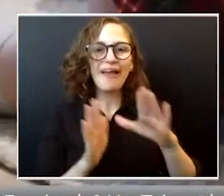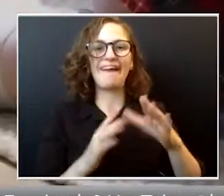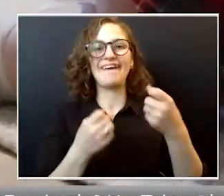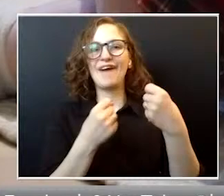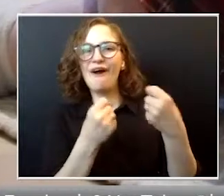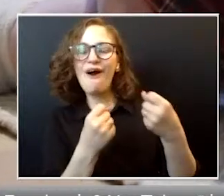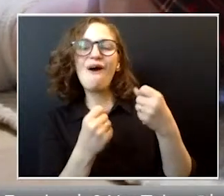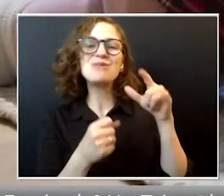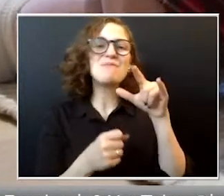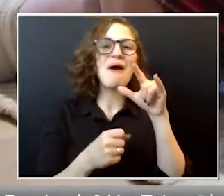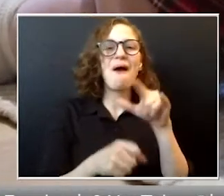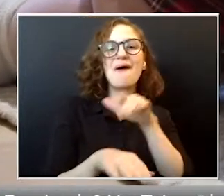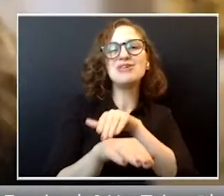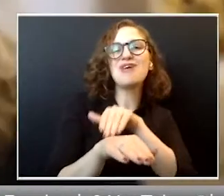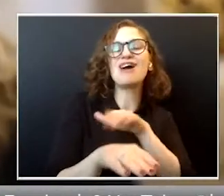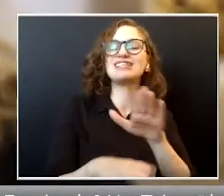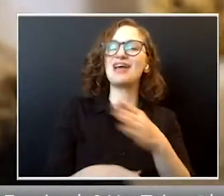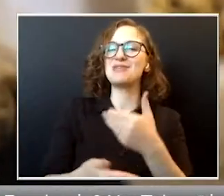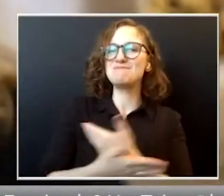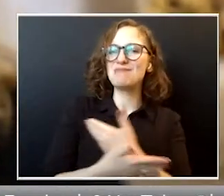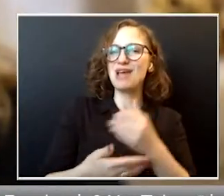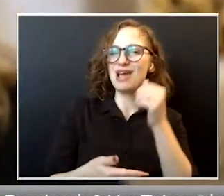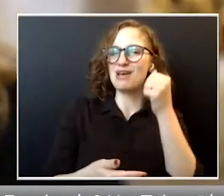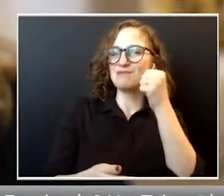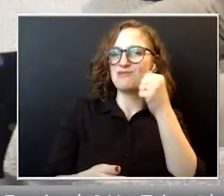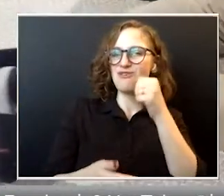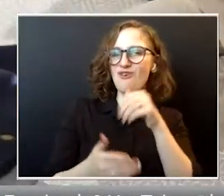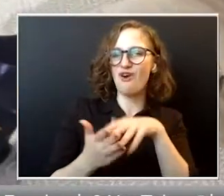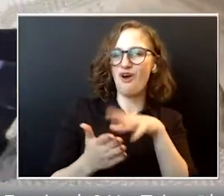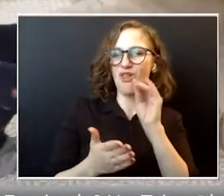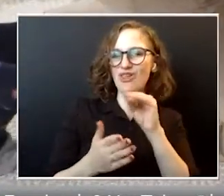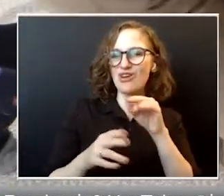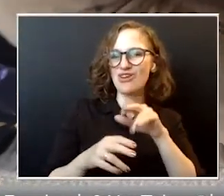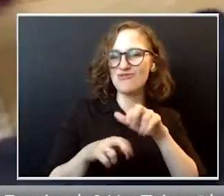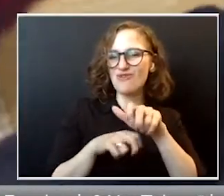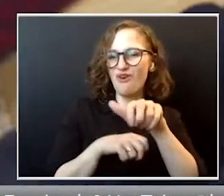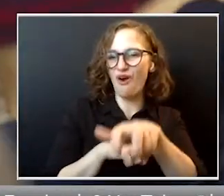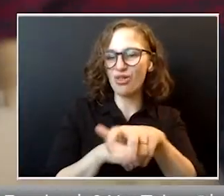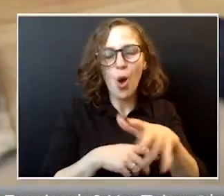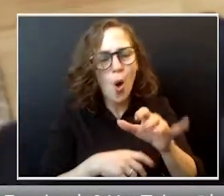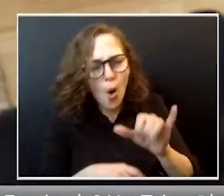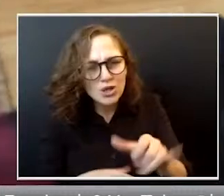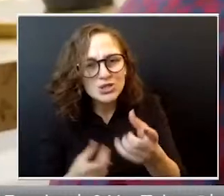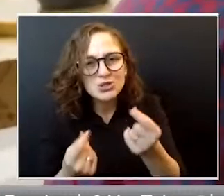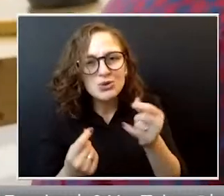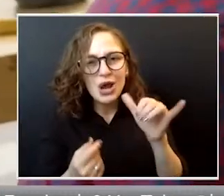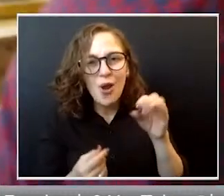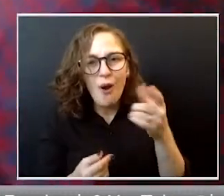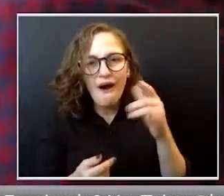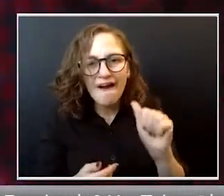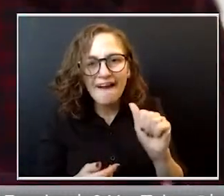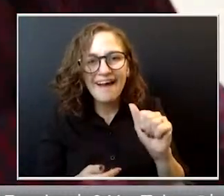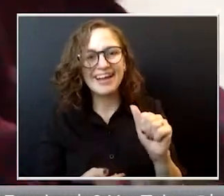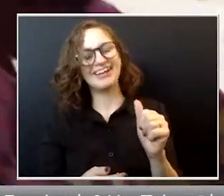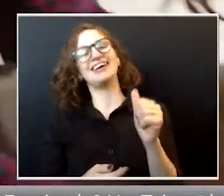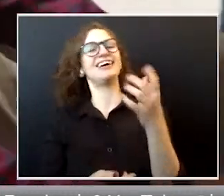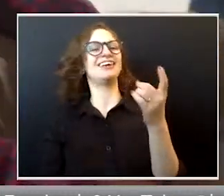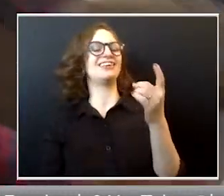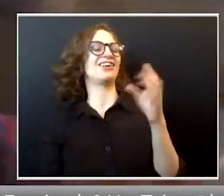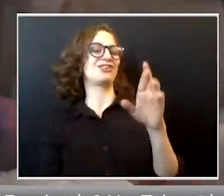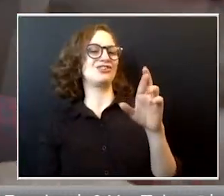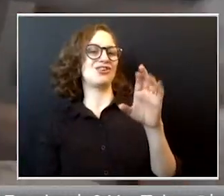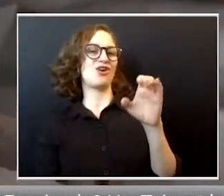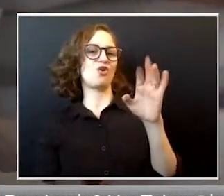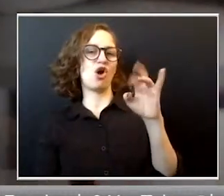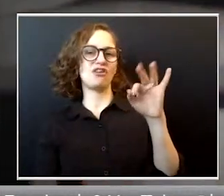learning to crawl, Oh, she's doing yoga, look. Dr. Todd Crawford is content. You want to get in the mix? Years before this beautiful life,